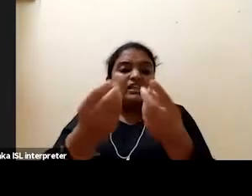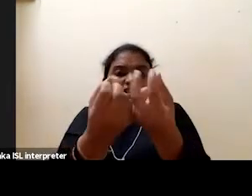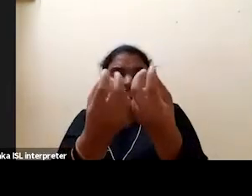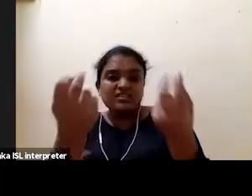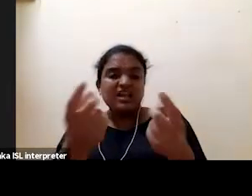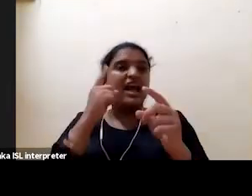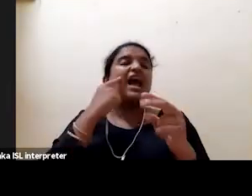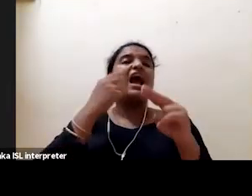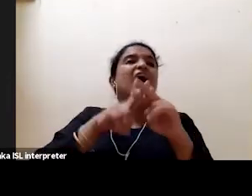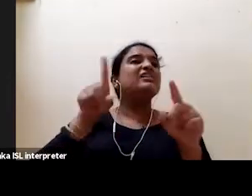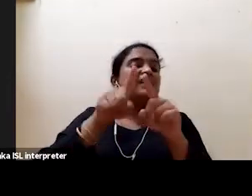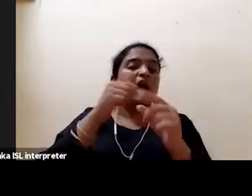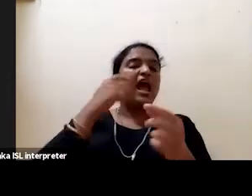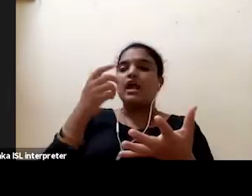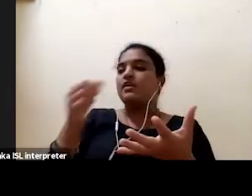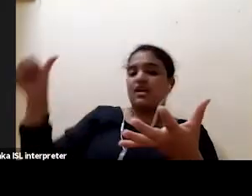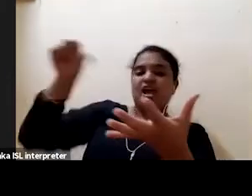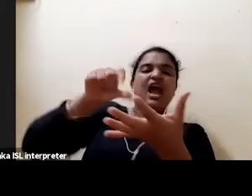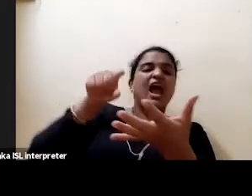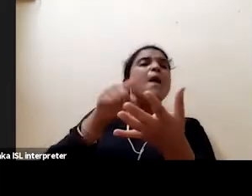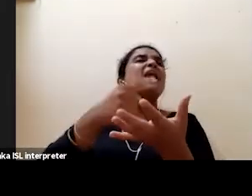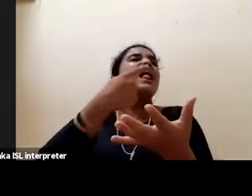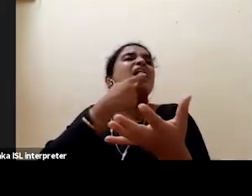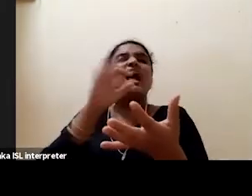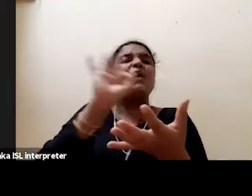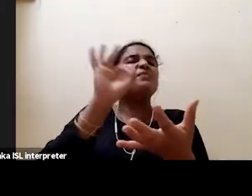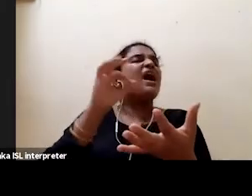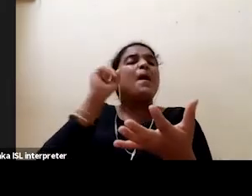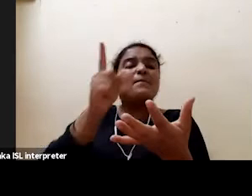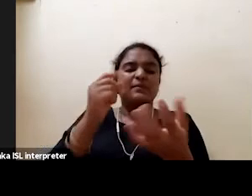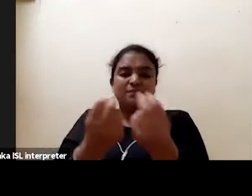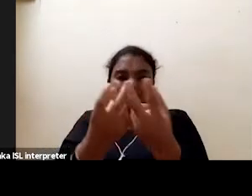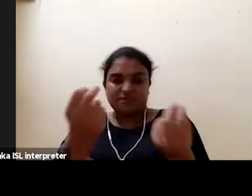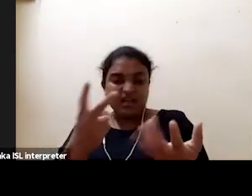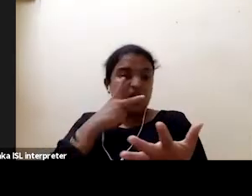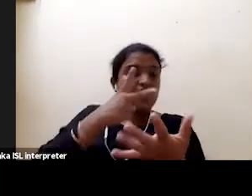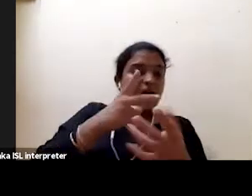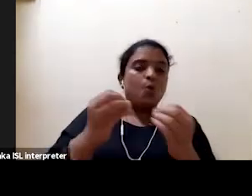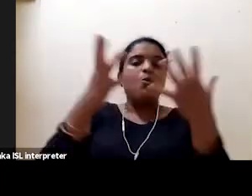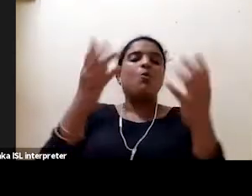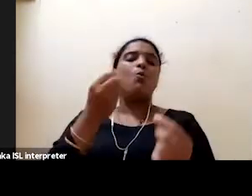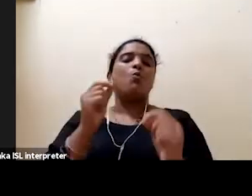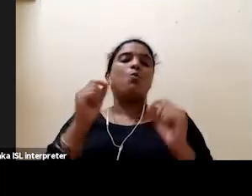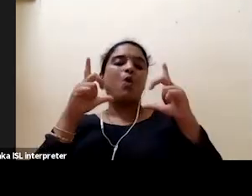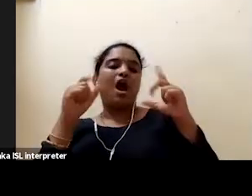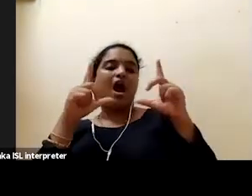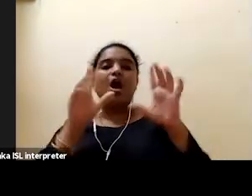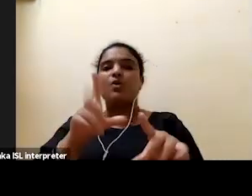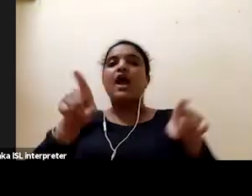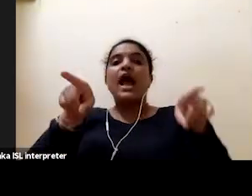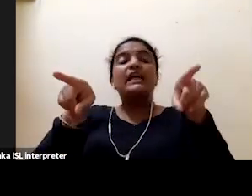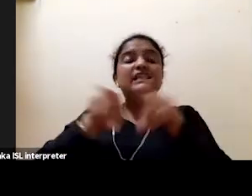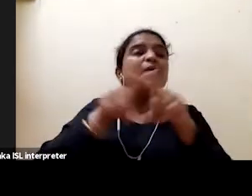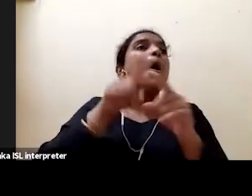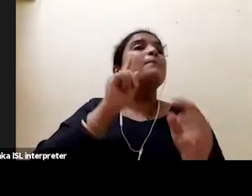and the smoke around it, more than the taste of it, I would say. So focus on these things, which are not always talking about